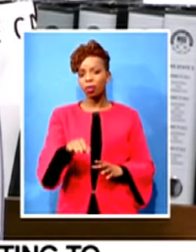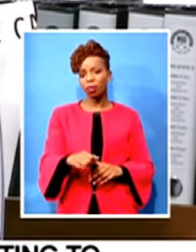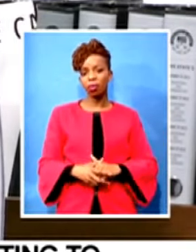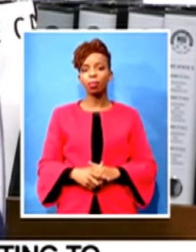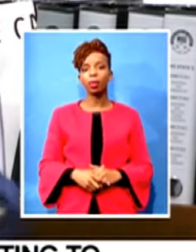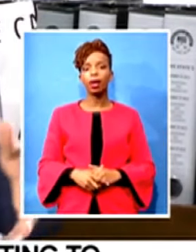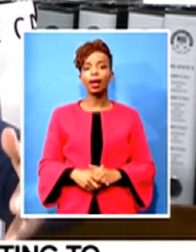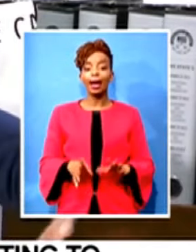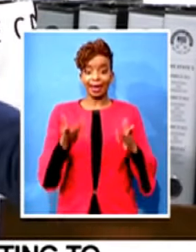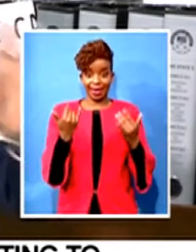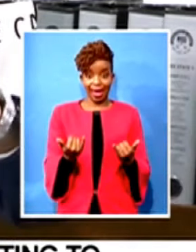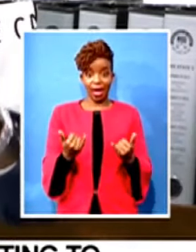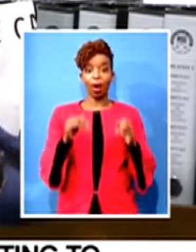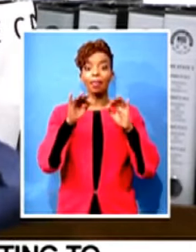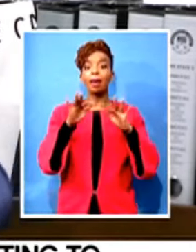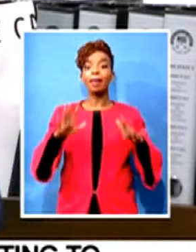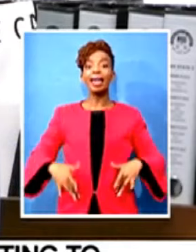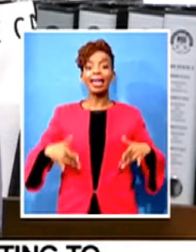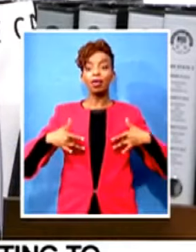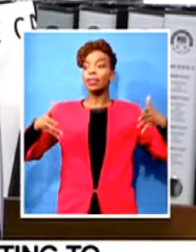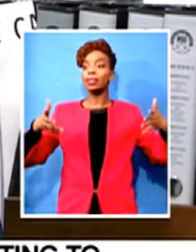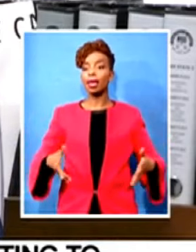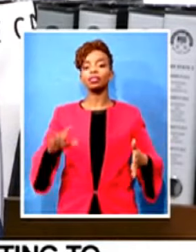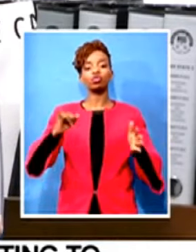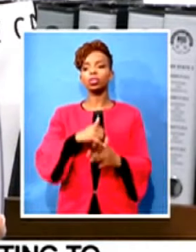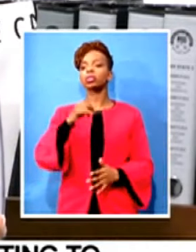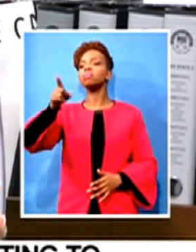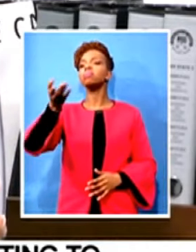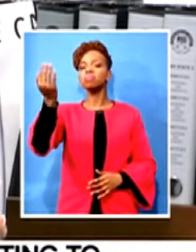georeferencing, without all these equipments,